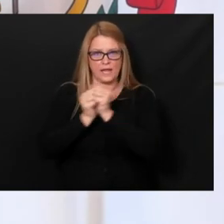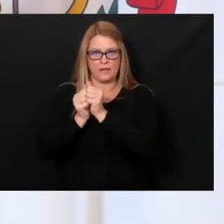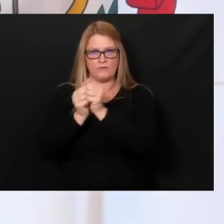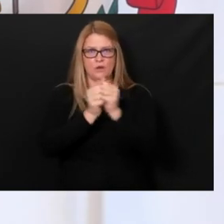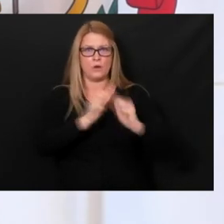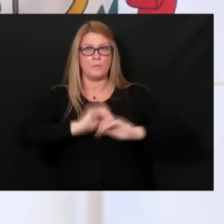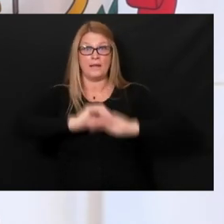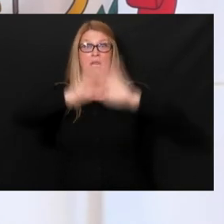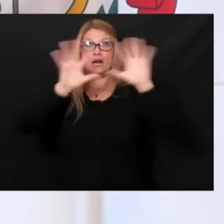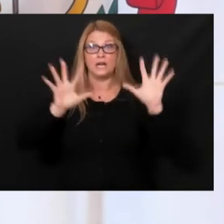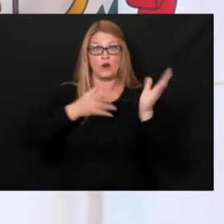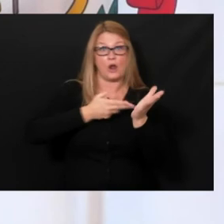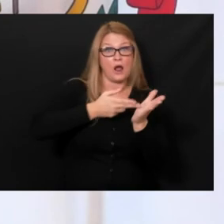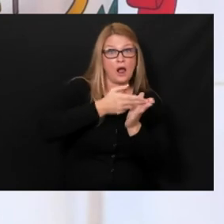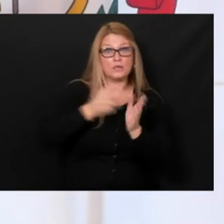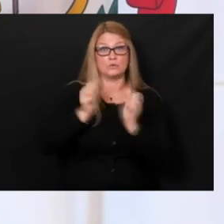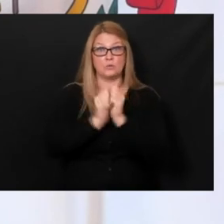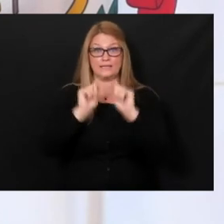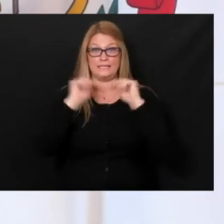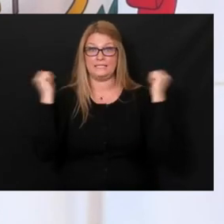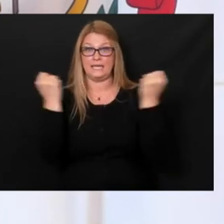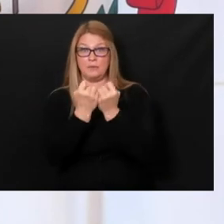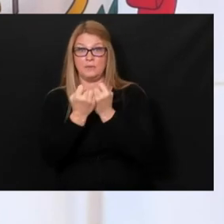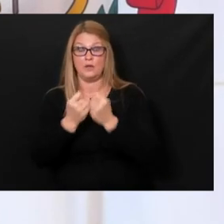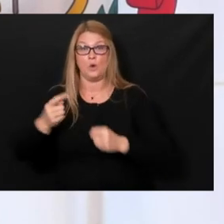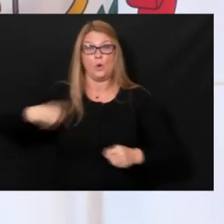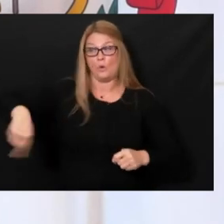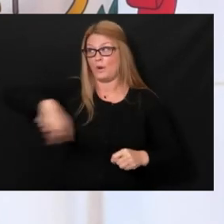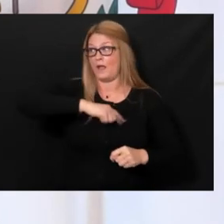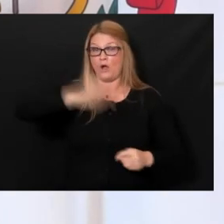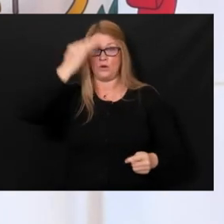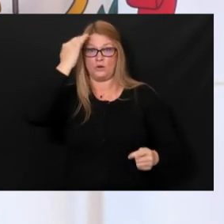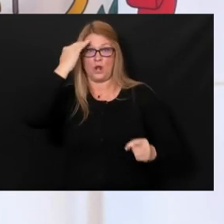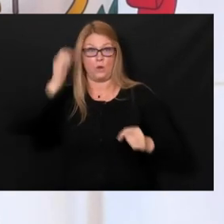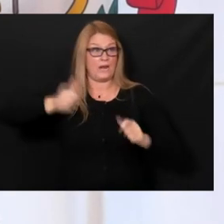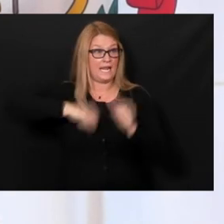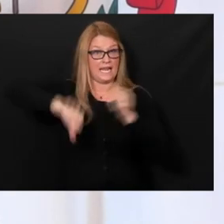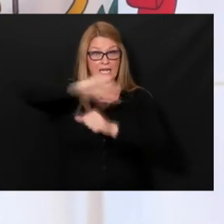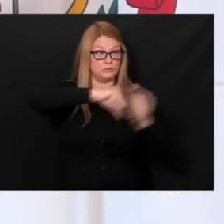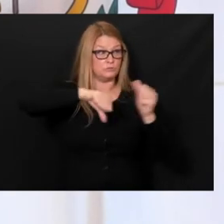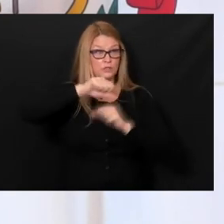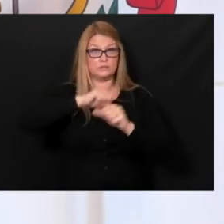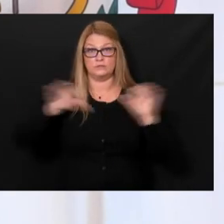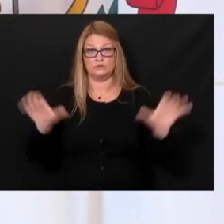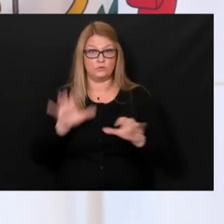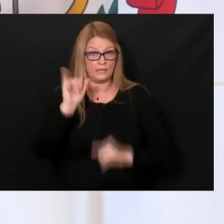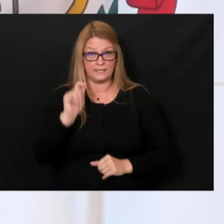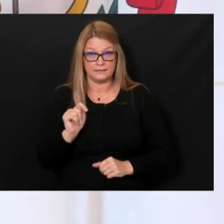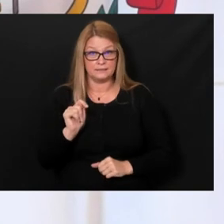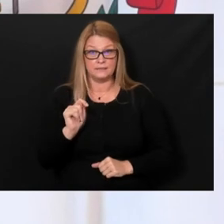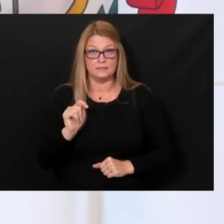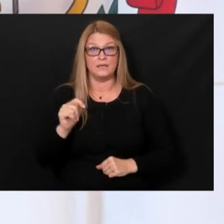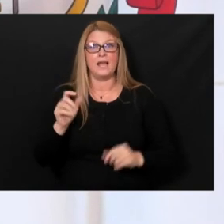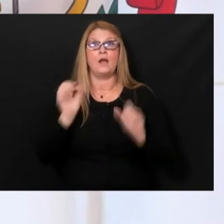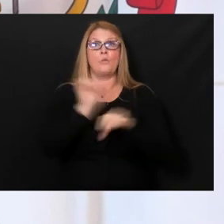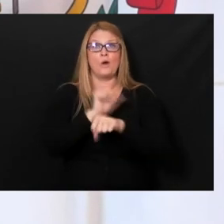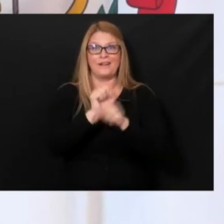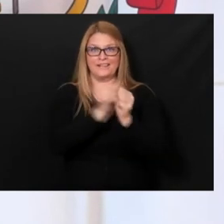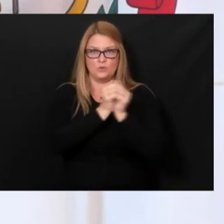team. Everybody knows what the right hand and the left hand are doing. And absolutely together,